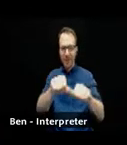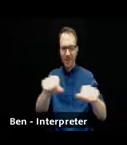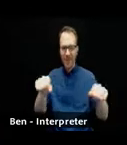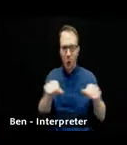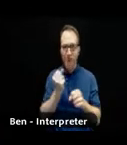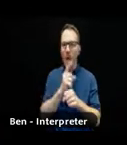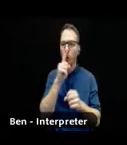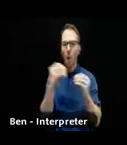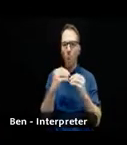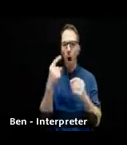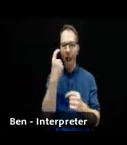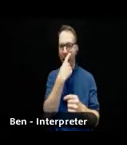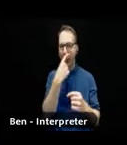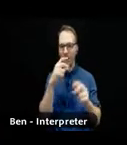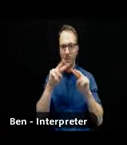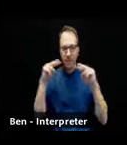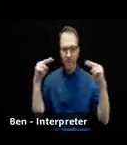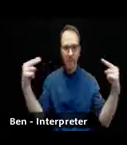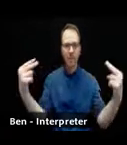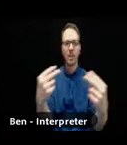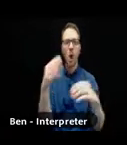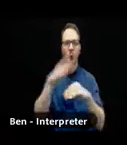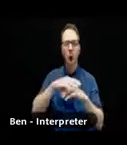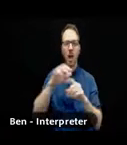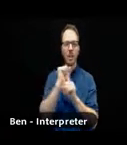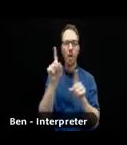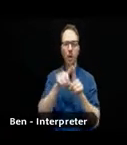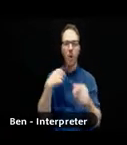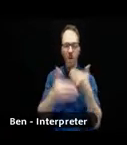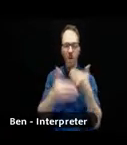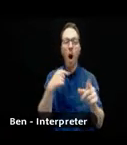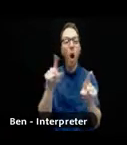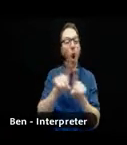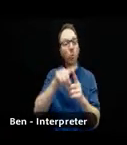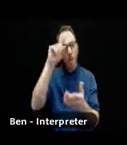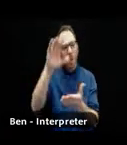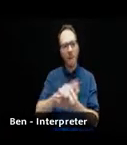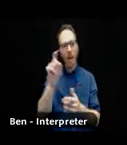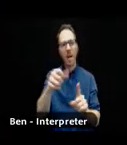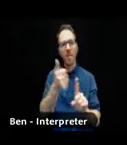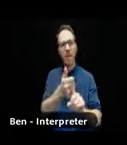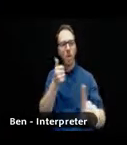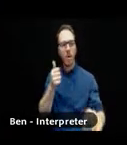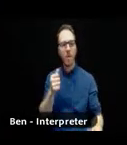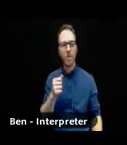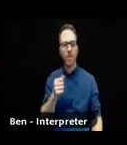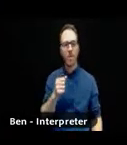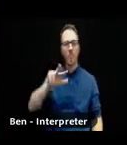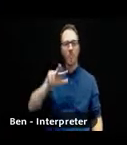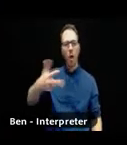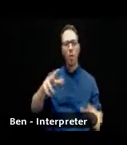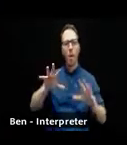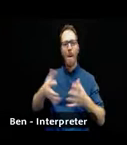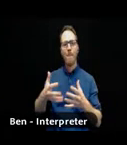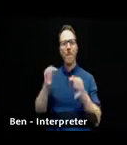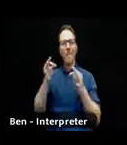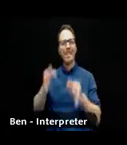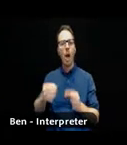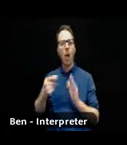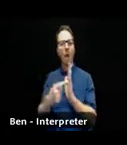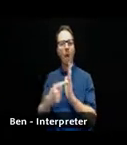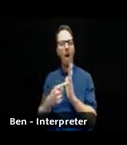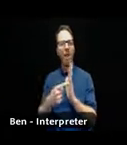eyes on the situation as we move forward. I also think we need to avoid third-party decider models. So